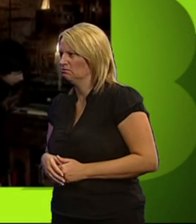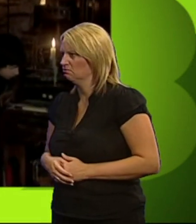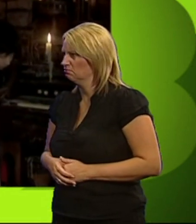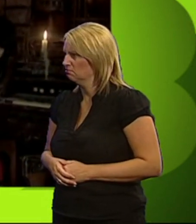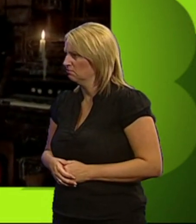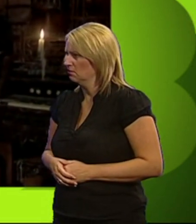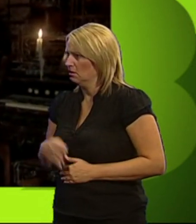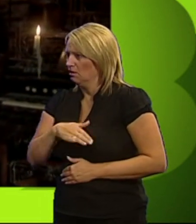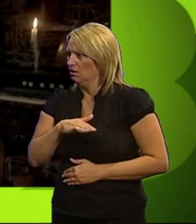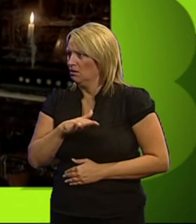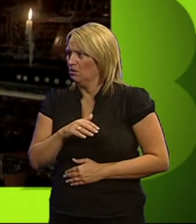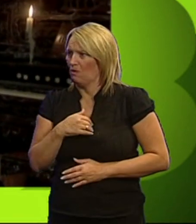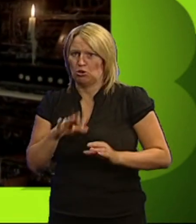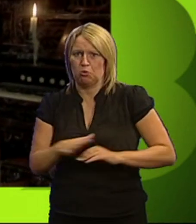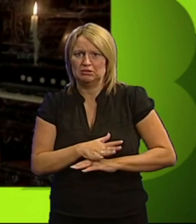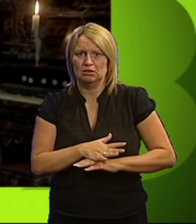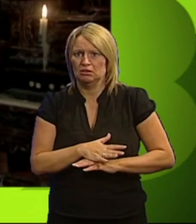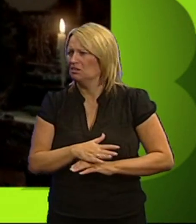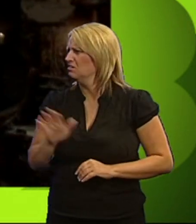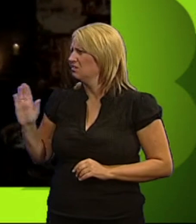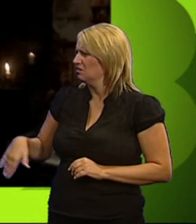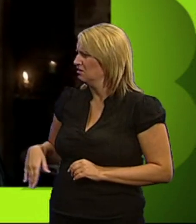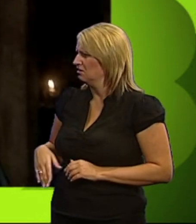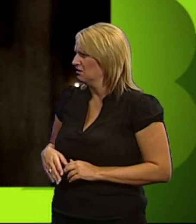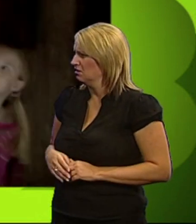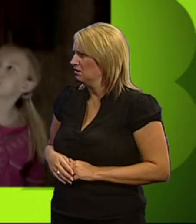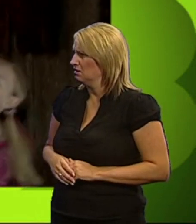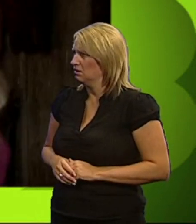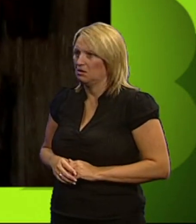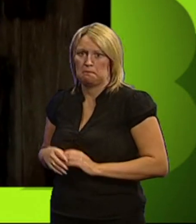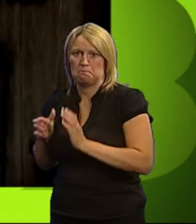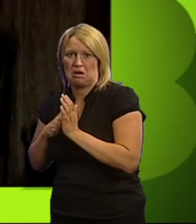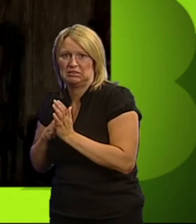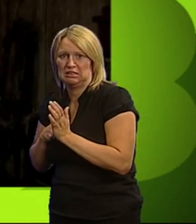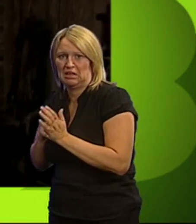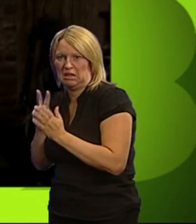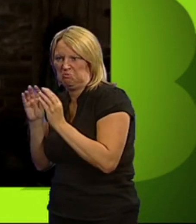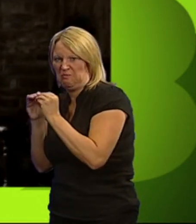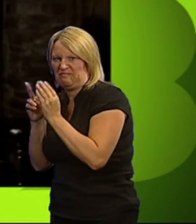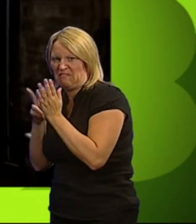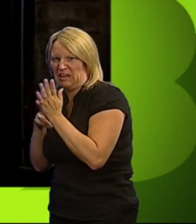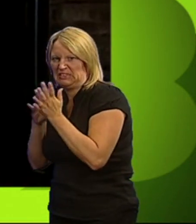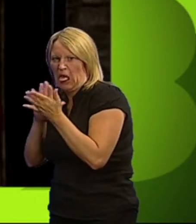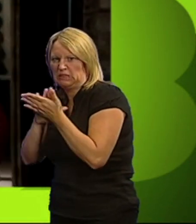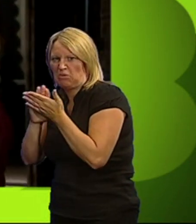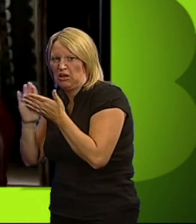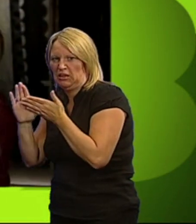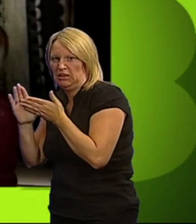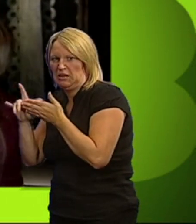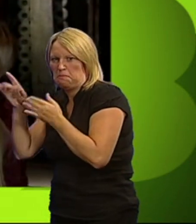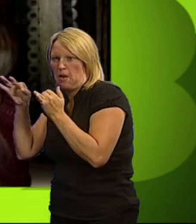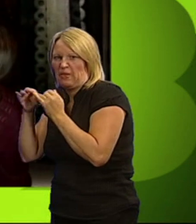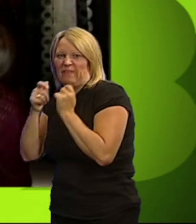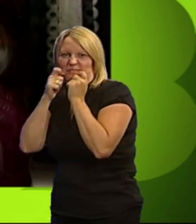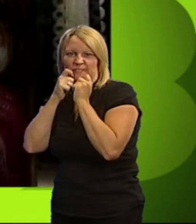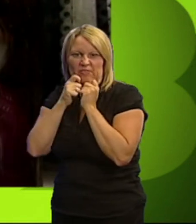Robin, listen. We have to stop the wedding. Oh, give her a rest, Chloe. Magda is in league with Mr. Van Helsing. She's gonna marry